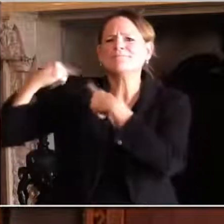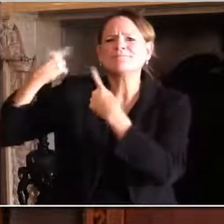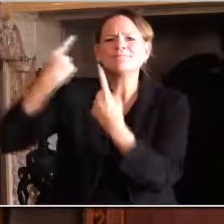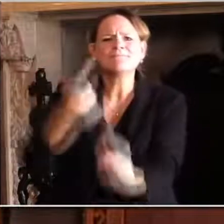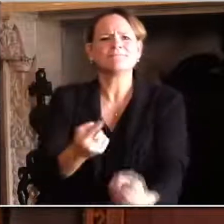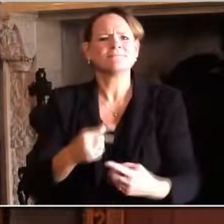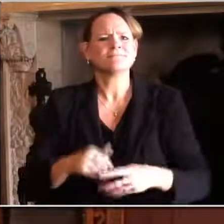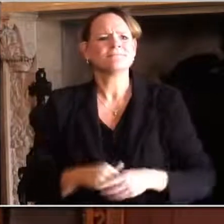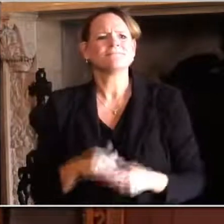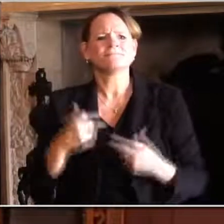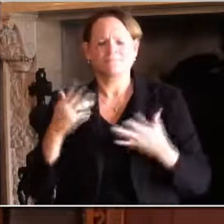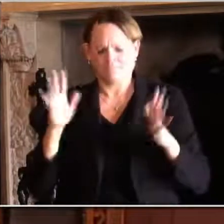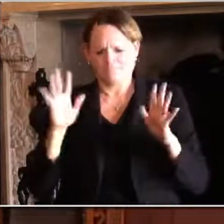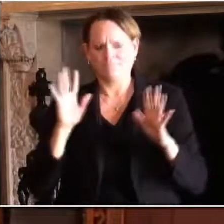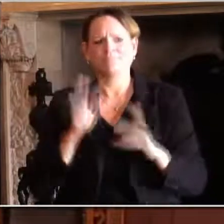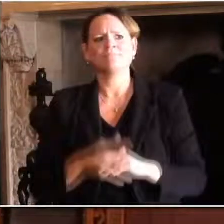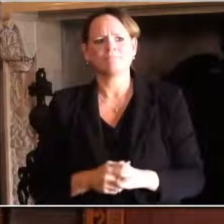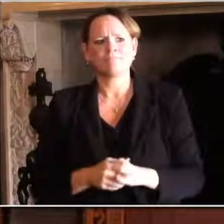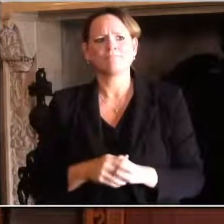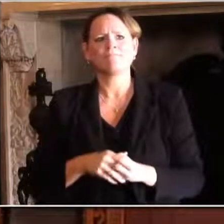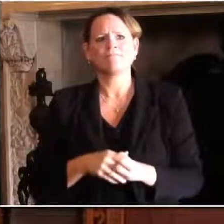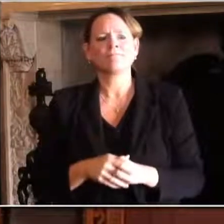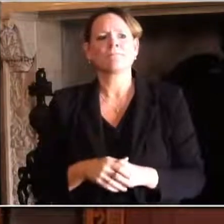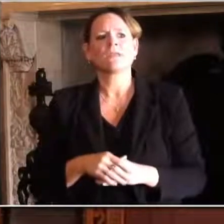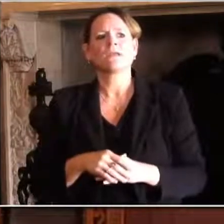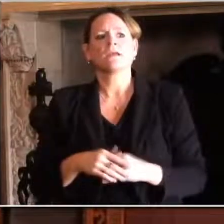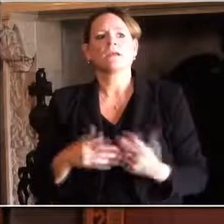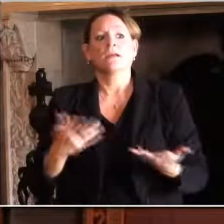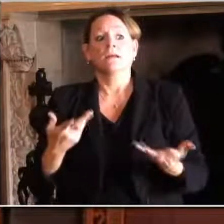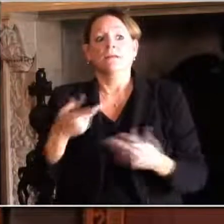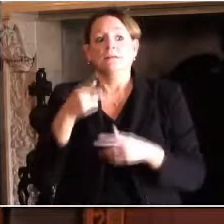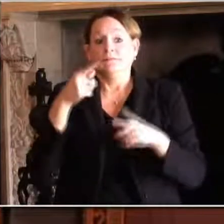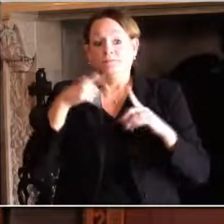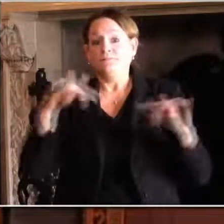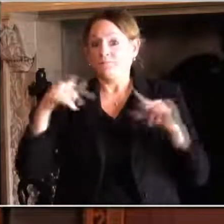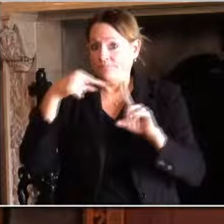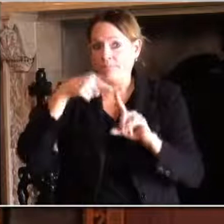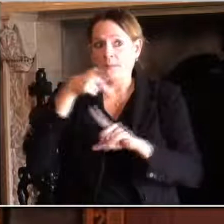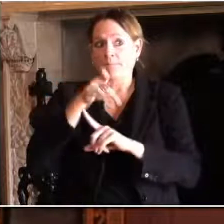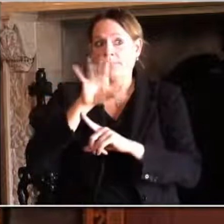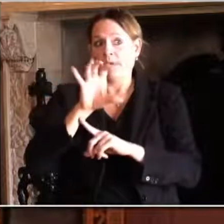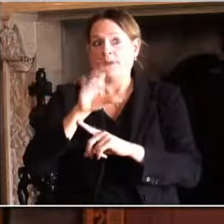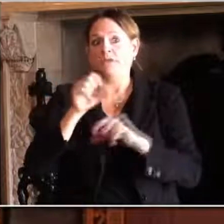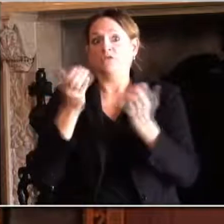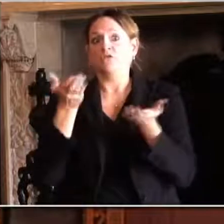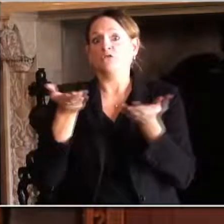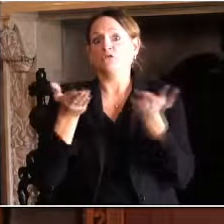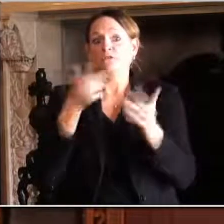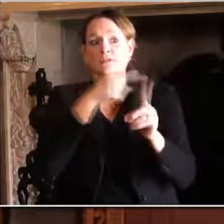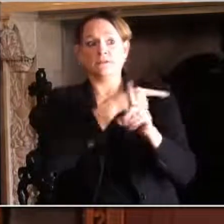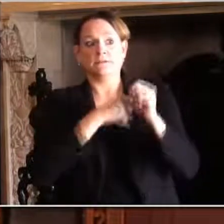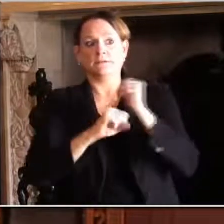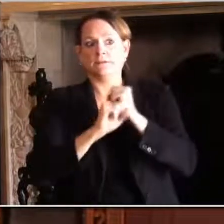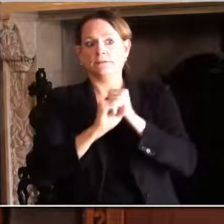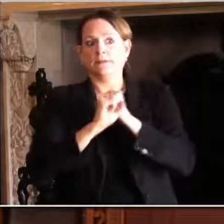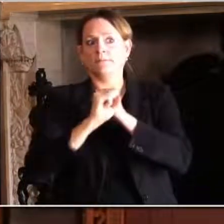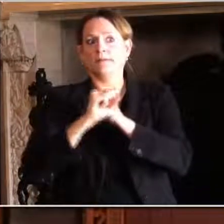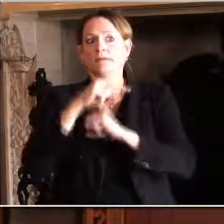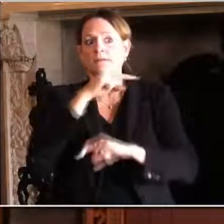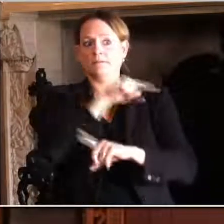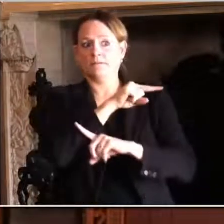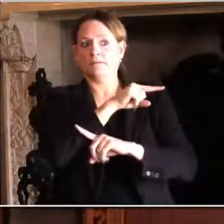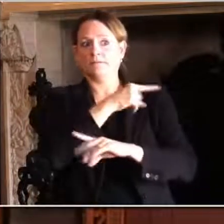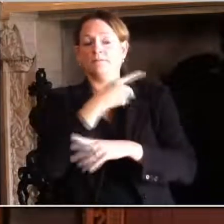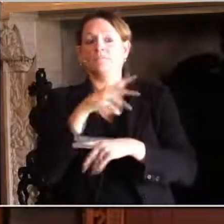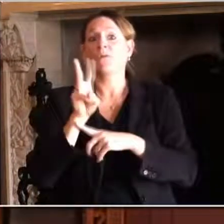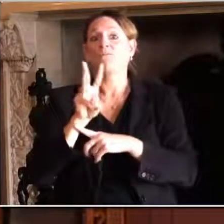a public service campaign all across the state with famous Wisconsinites talking about the importance of masking